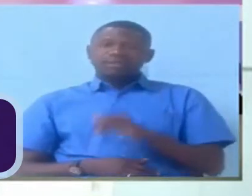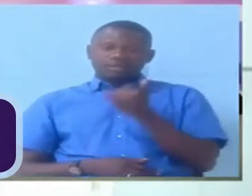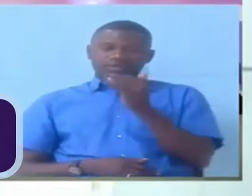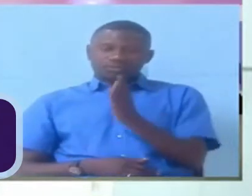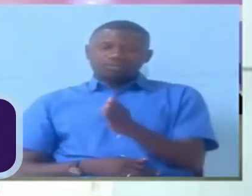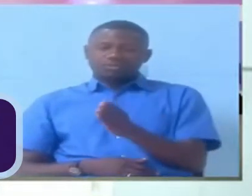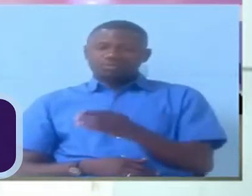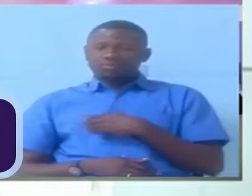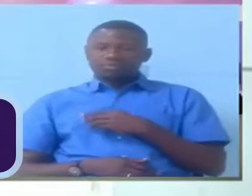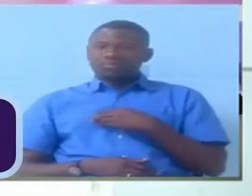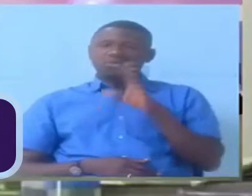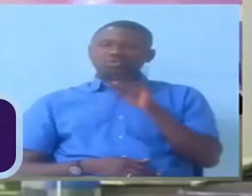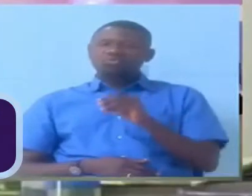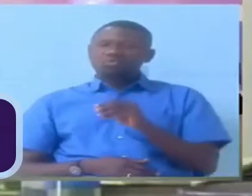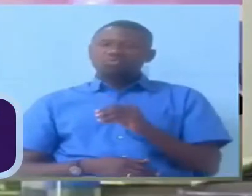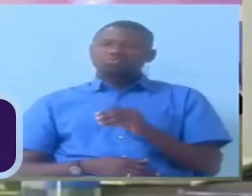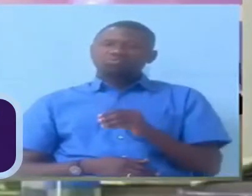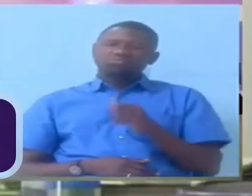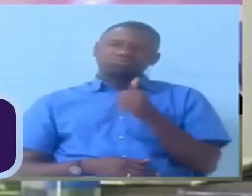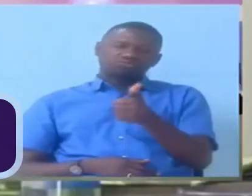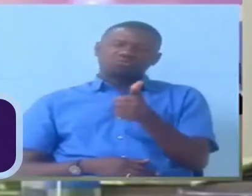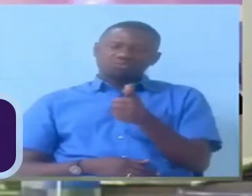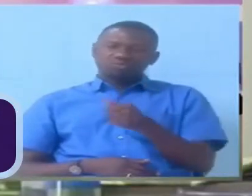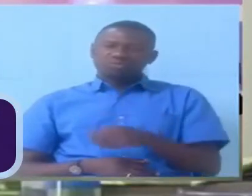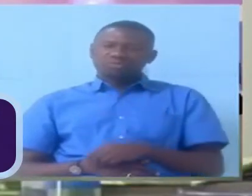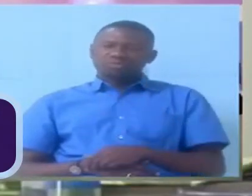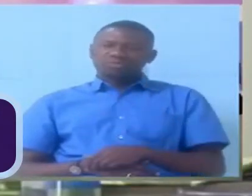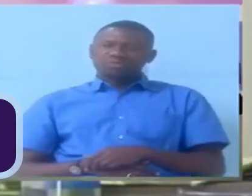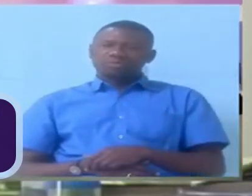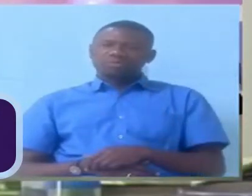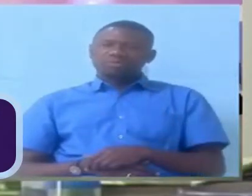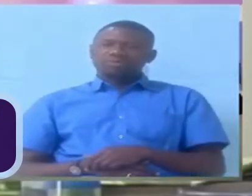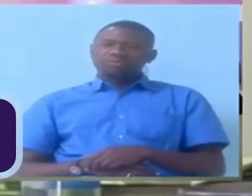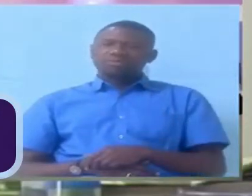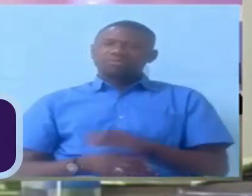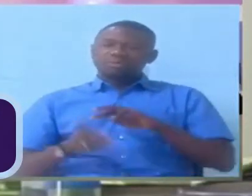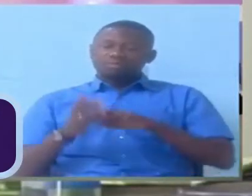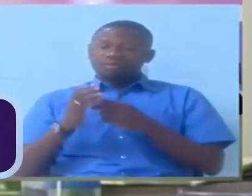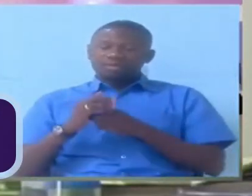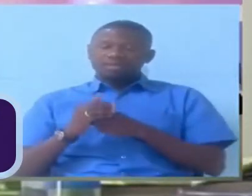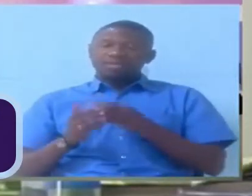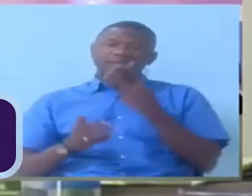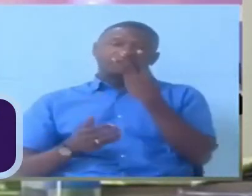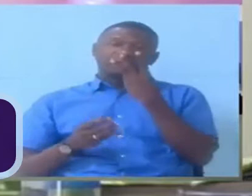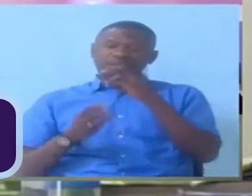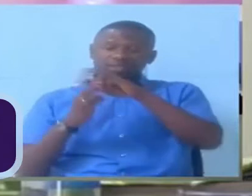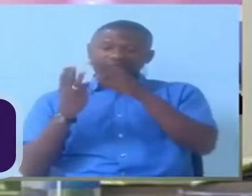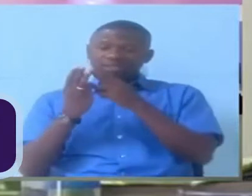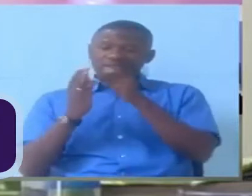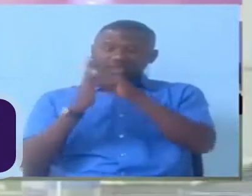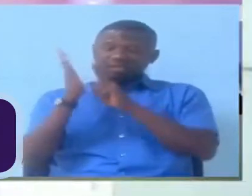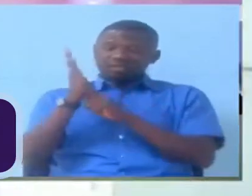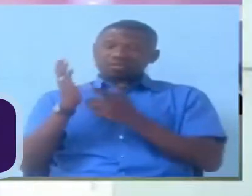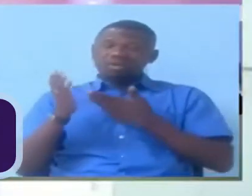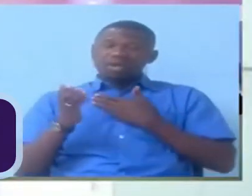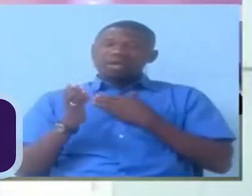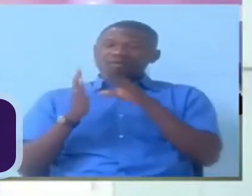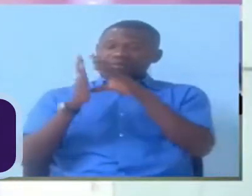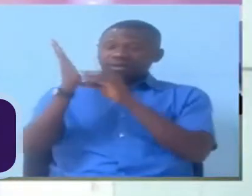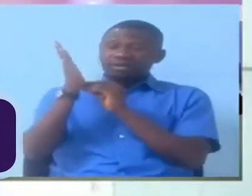soto. But if you do only three subjects. Basa nata ye subject sabada malake. You would not qualify to have a